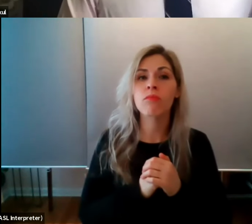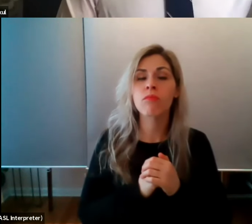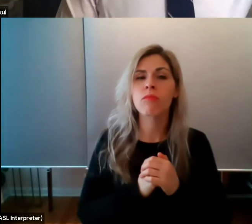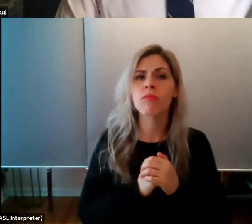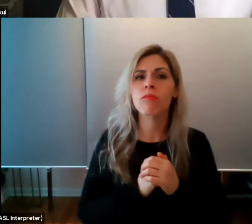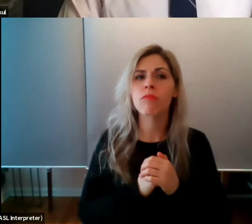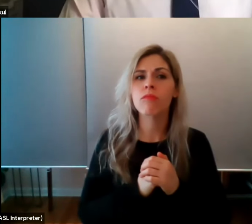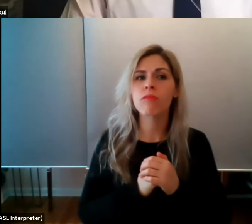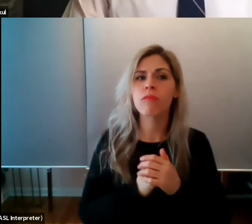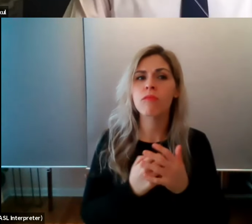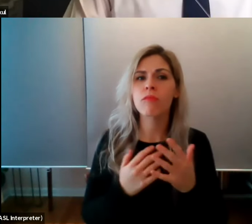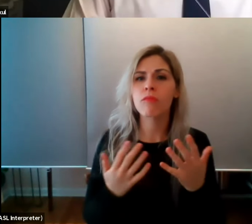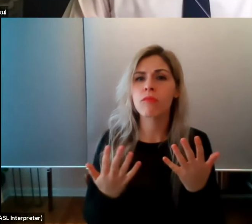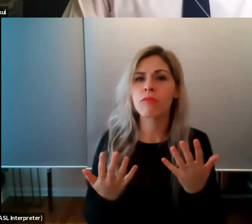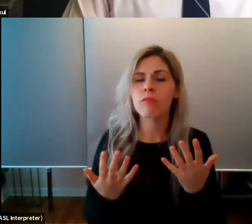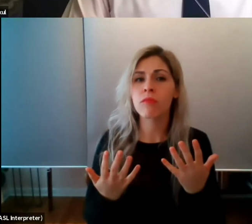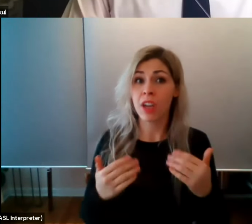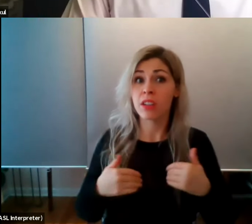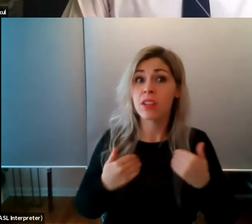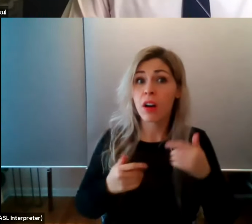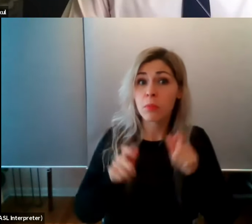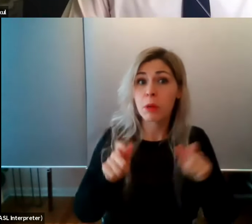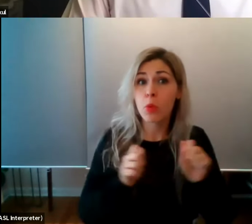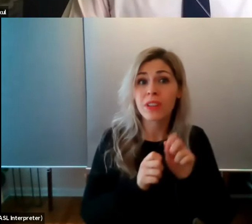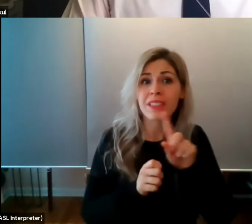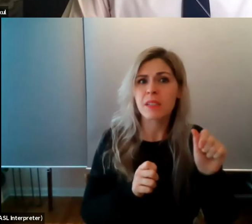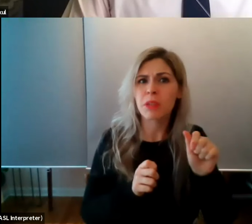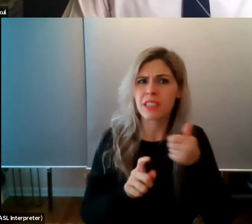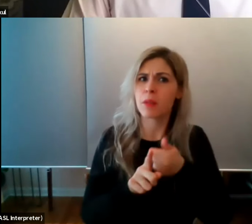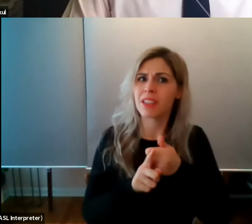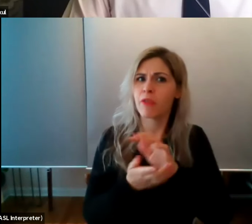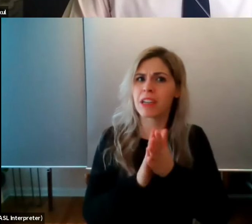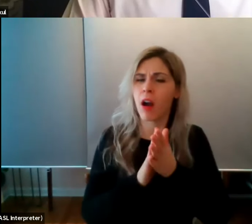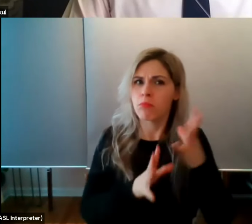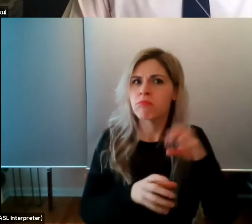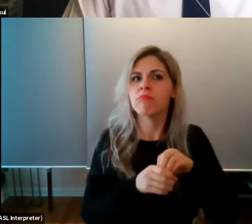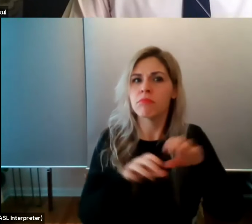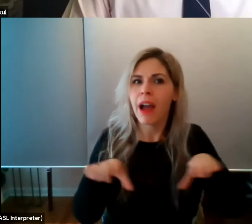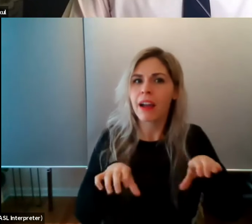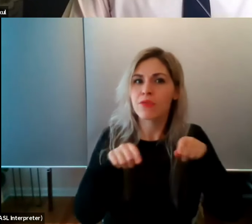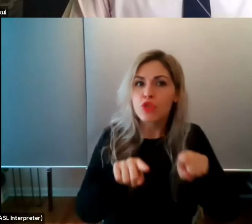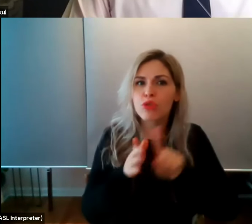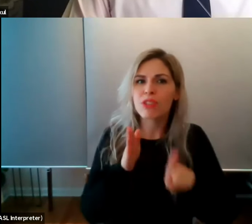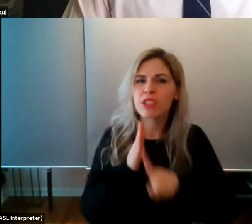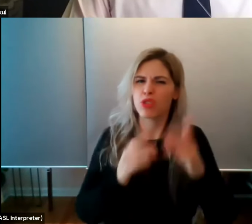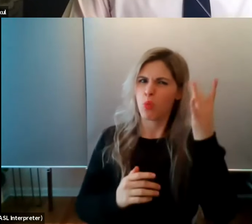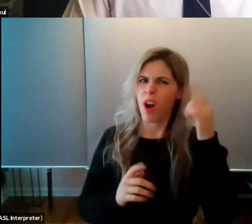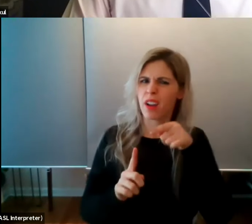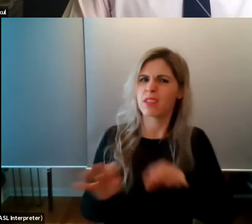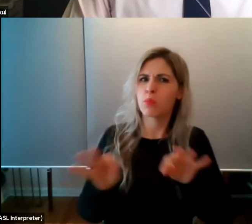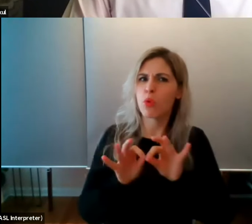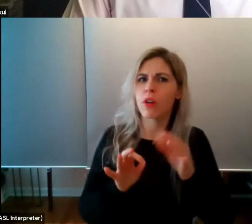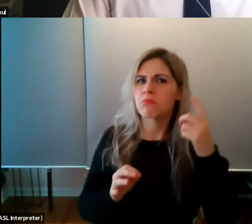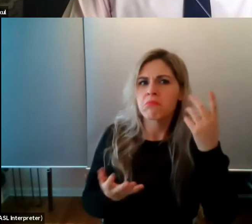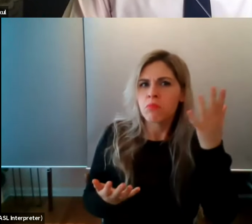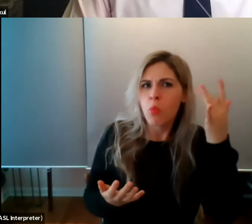it matters having young people with disabilities taking an active role in research? Why is that important? And then